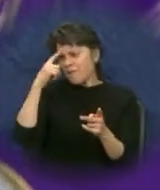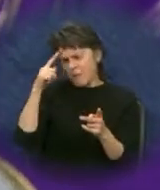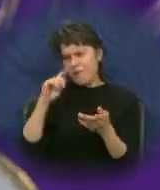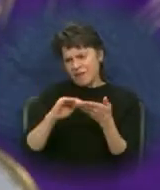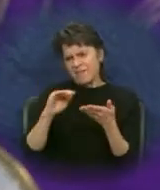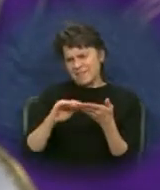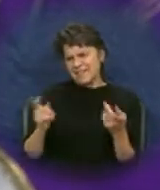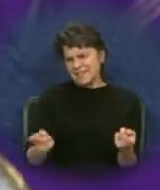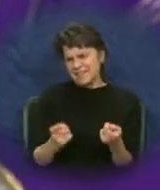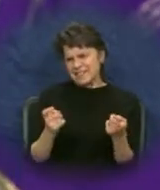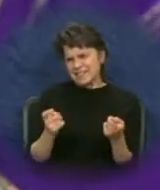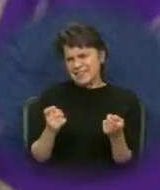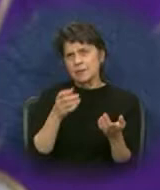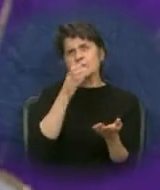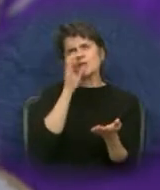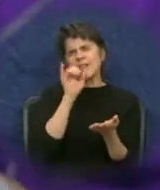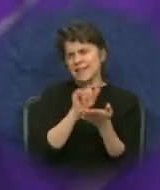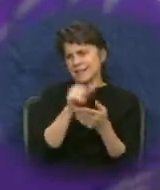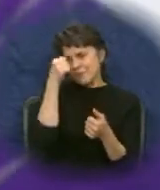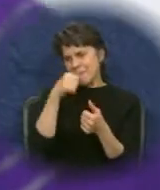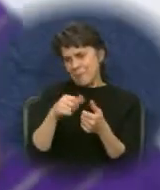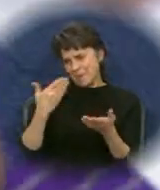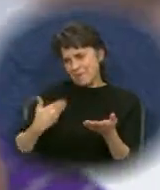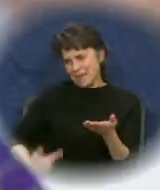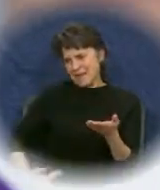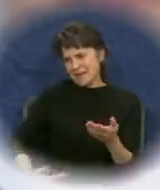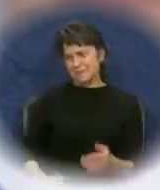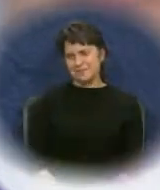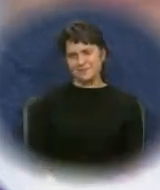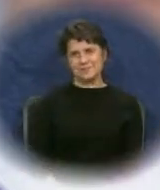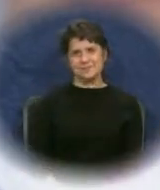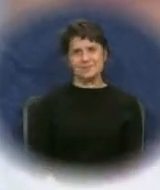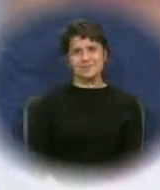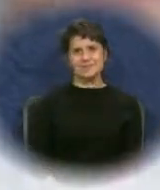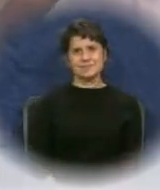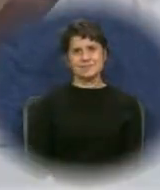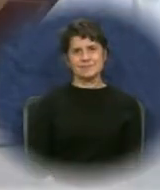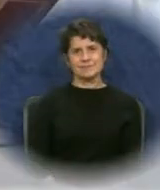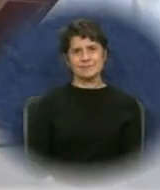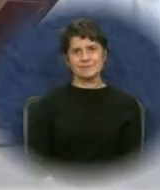of sins. Do this in memory of me."